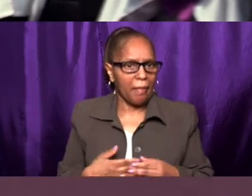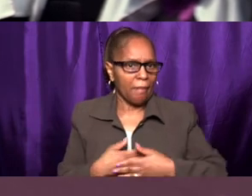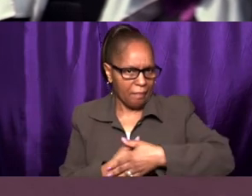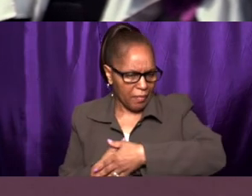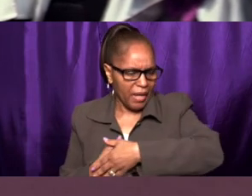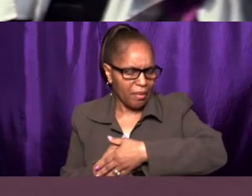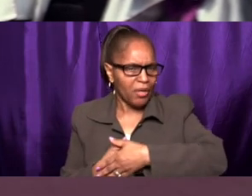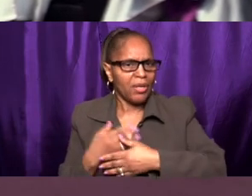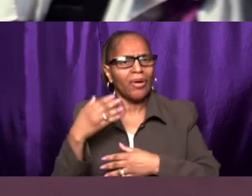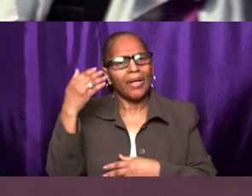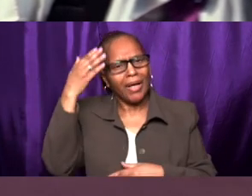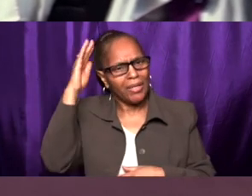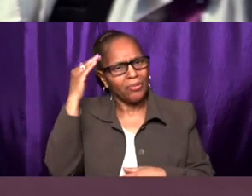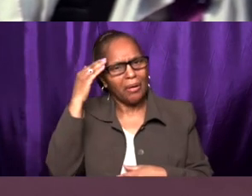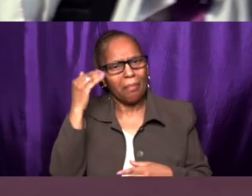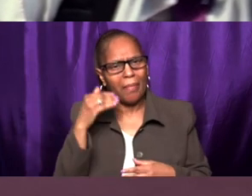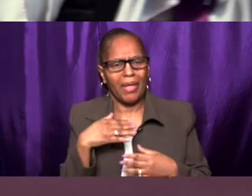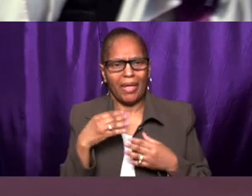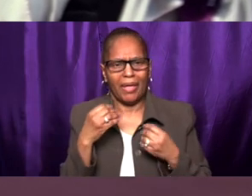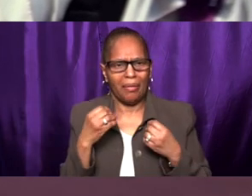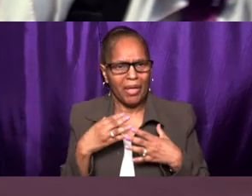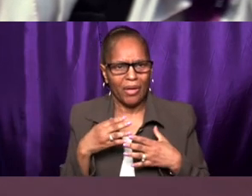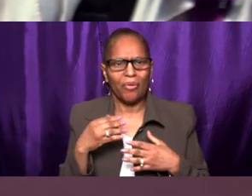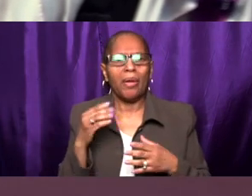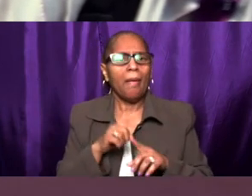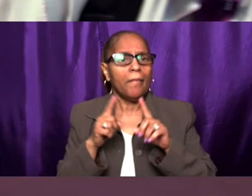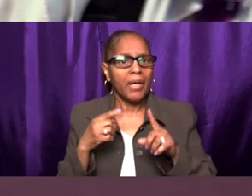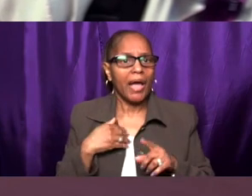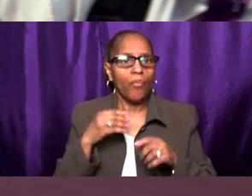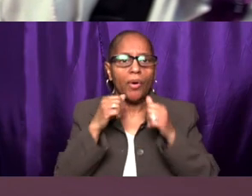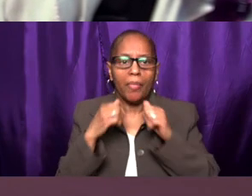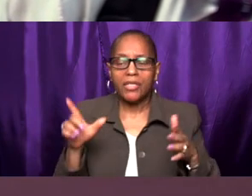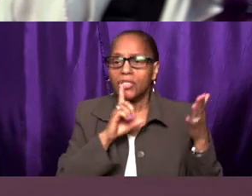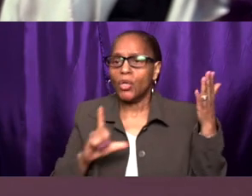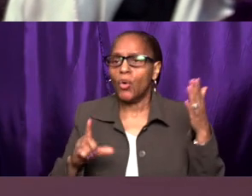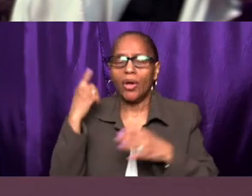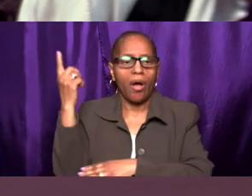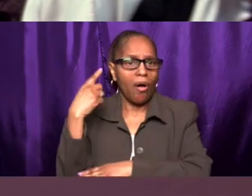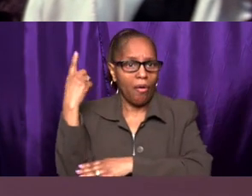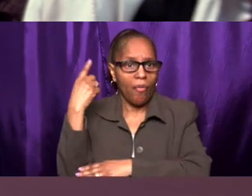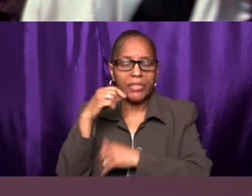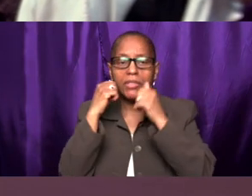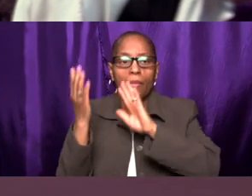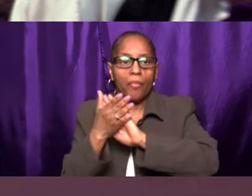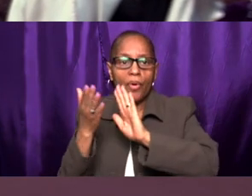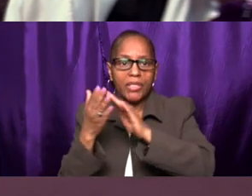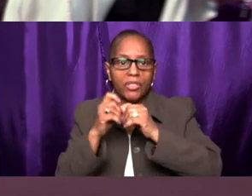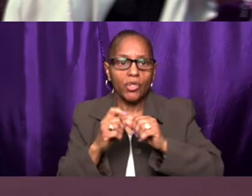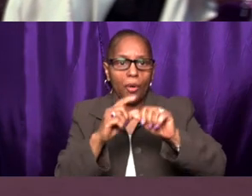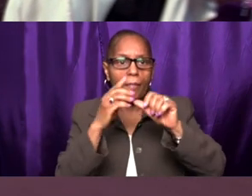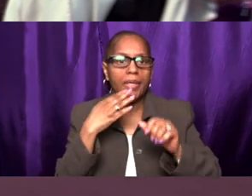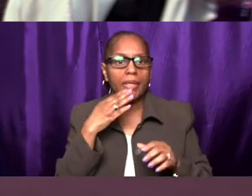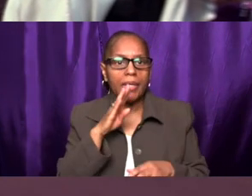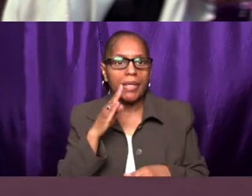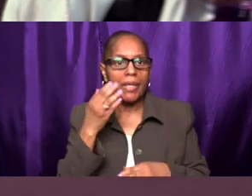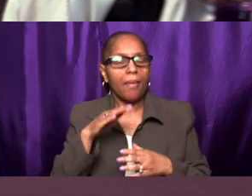know I'm angry about this, but I will bless the Lord at all times. His praise shall continually be in my mouth. I'm